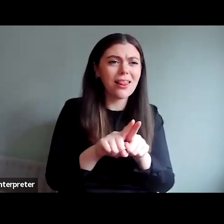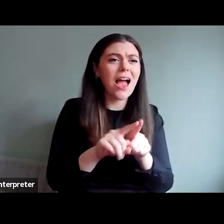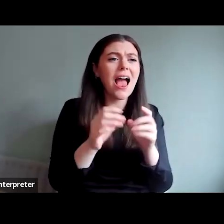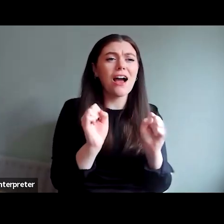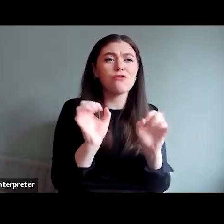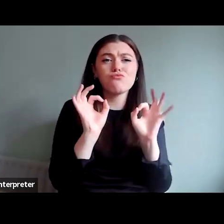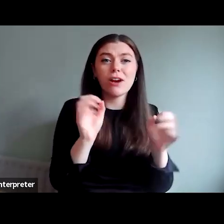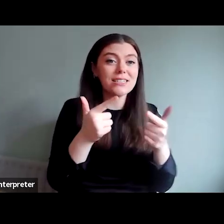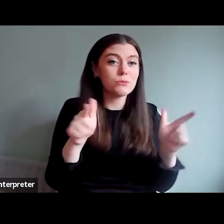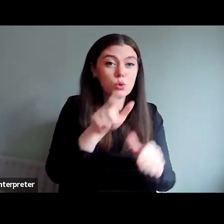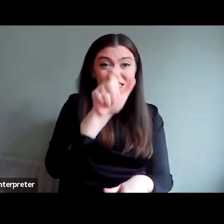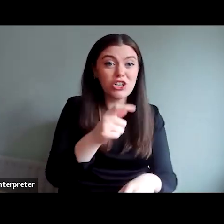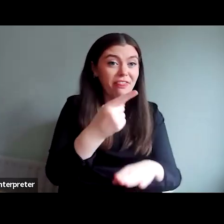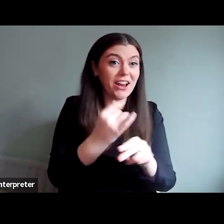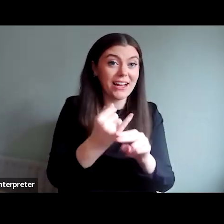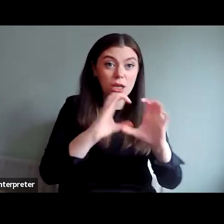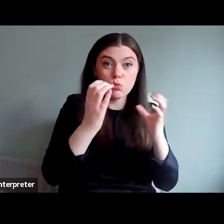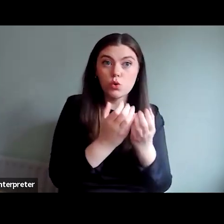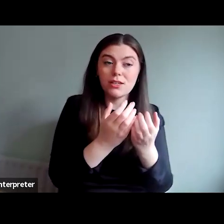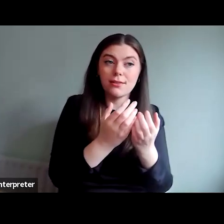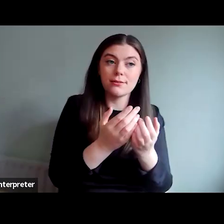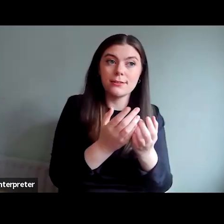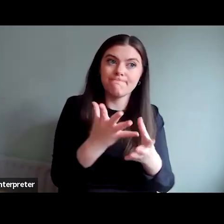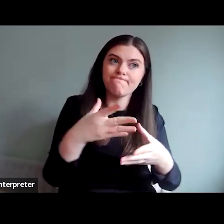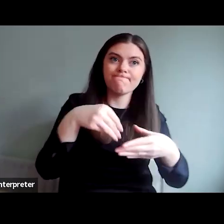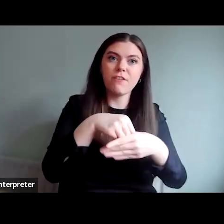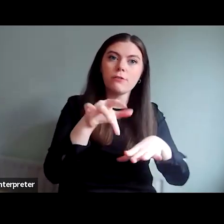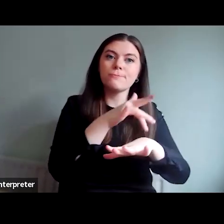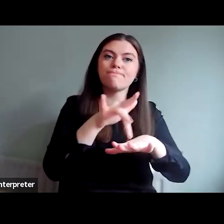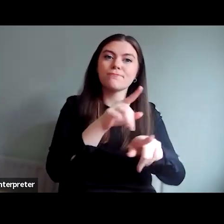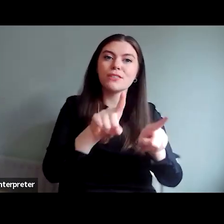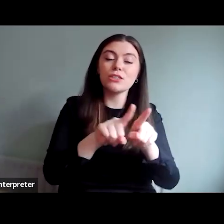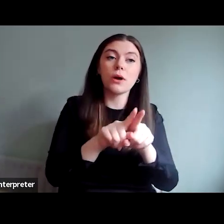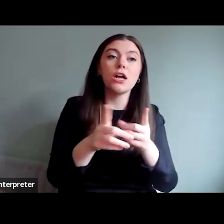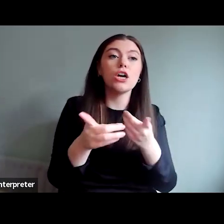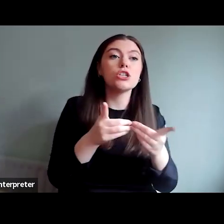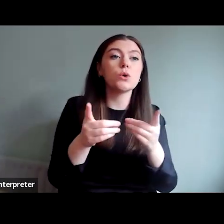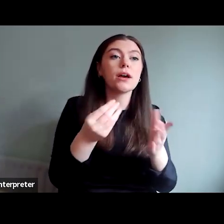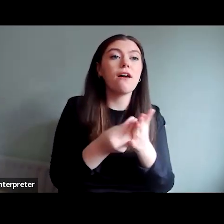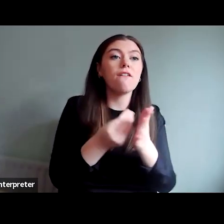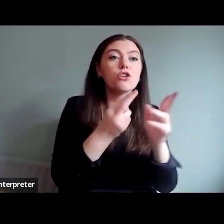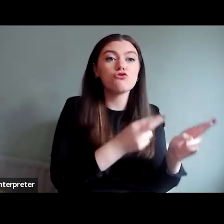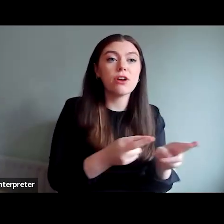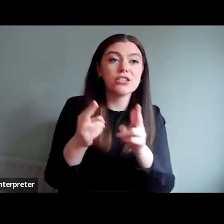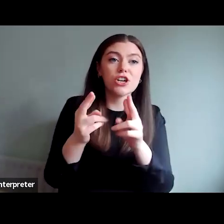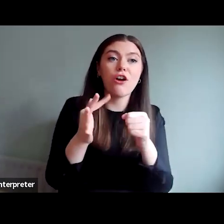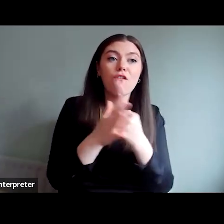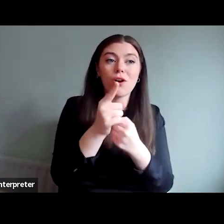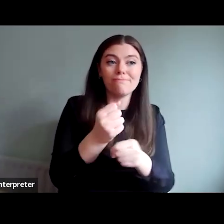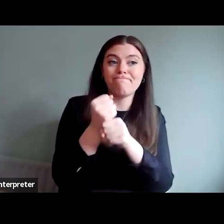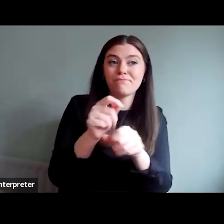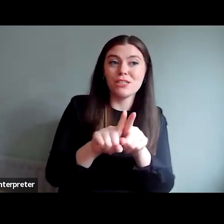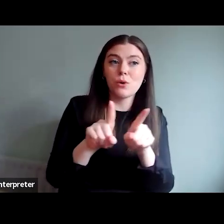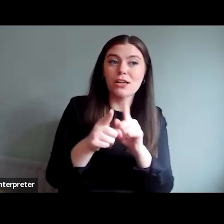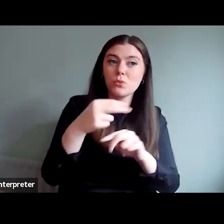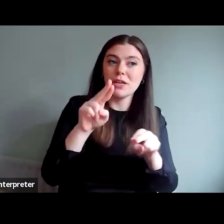in Ireland and internationally, who came and supported that and did it as a fundraiser for Médecins Sans Frontières, so we could highlight the resilience of people in